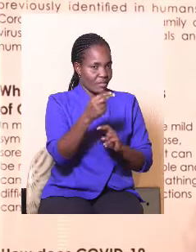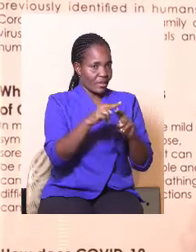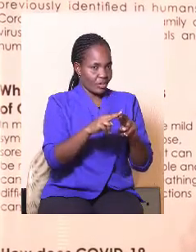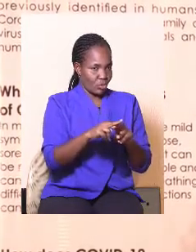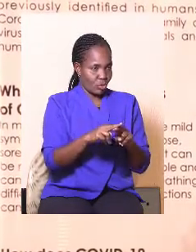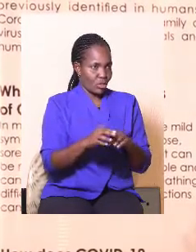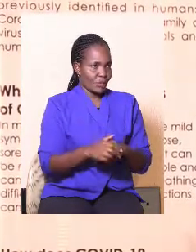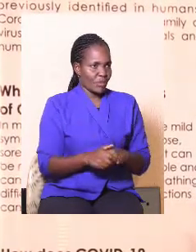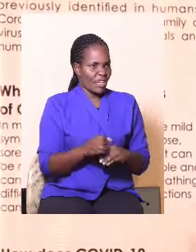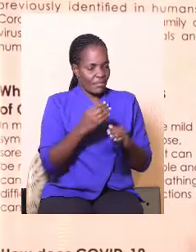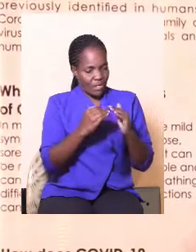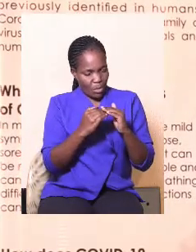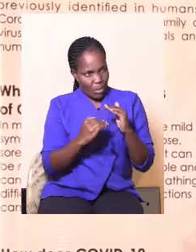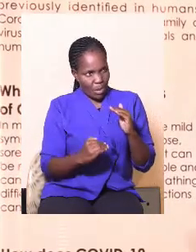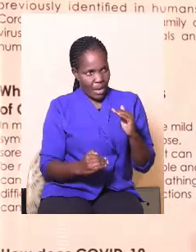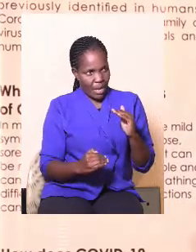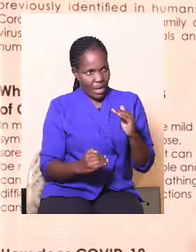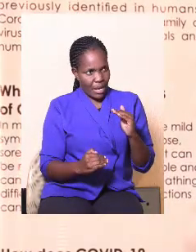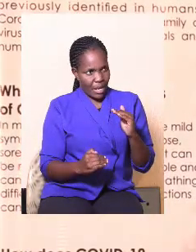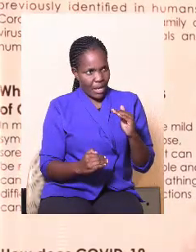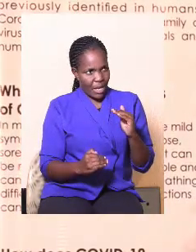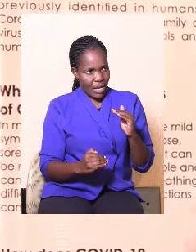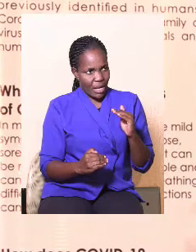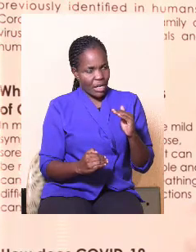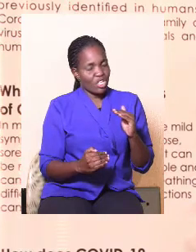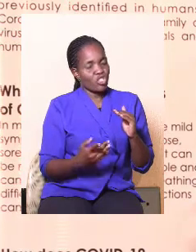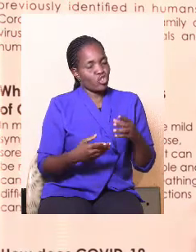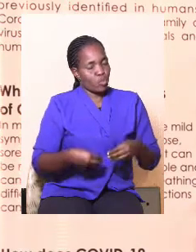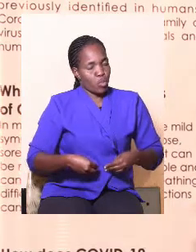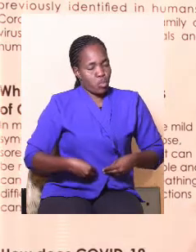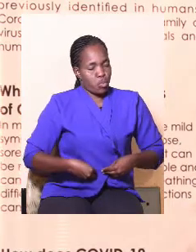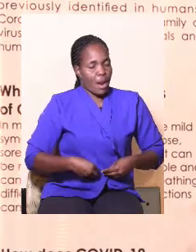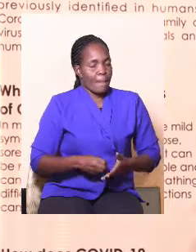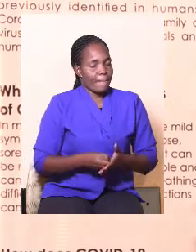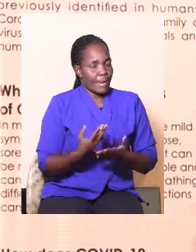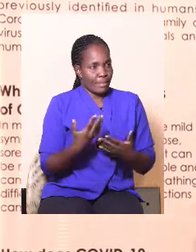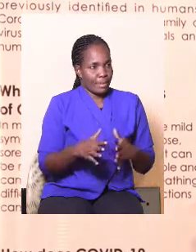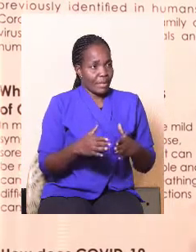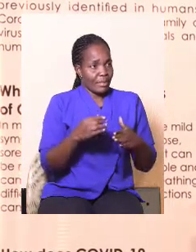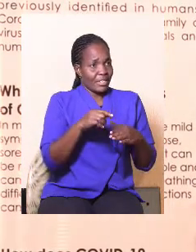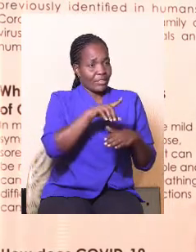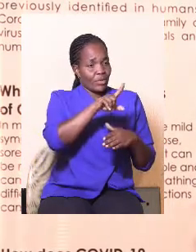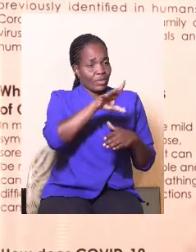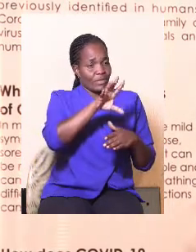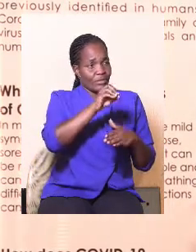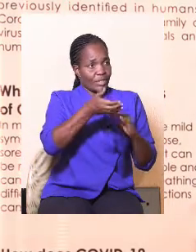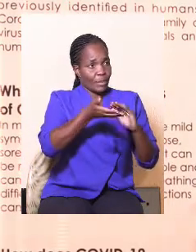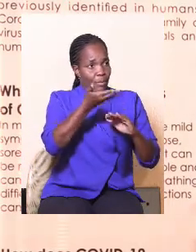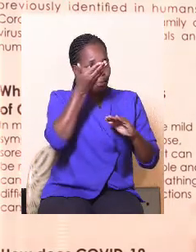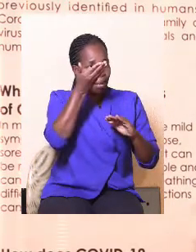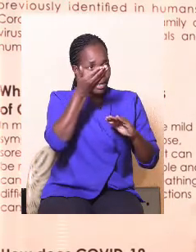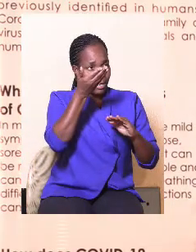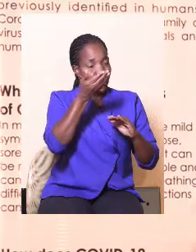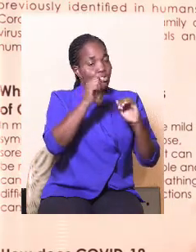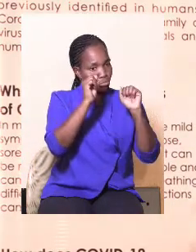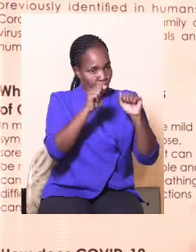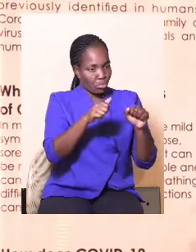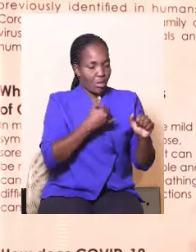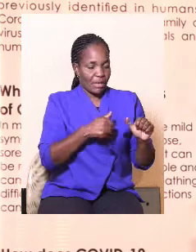level, you fall below the poverty level. If you are above that level, then at least you should be able to